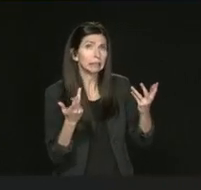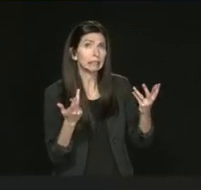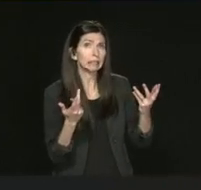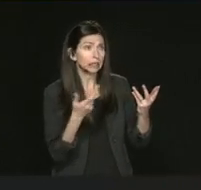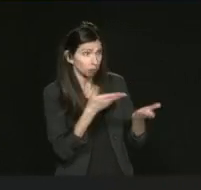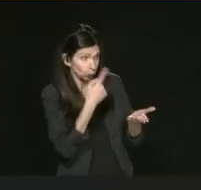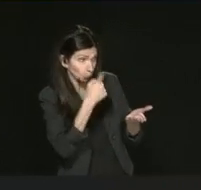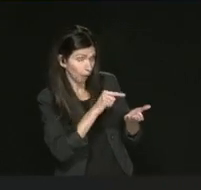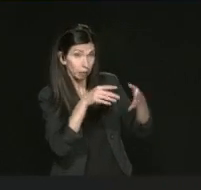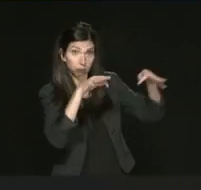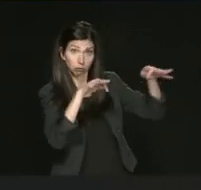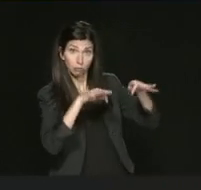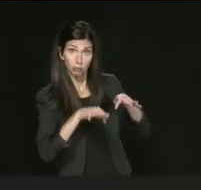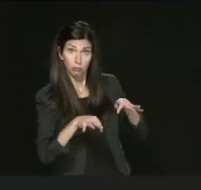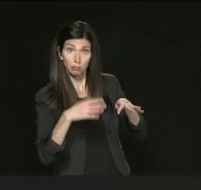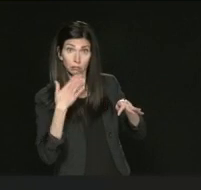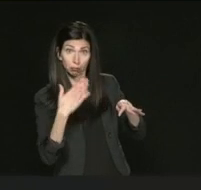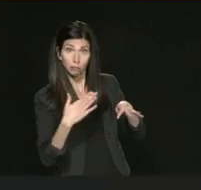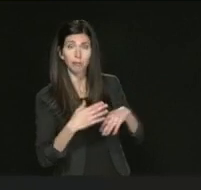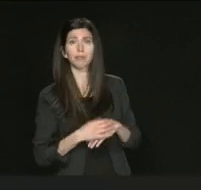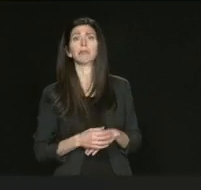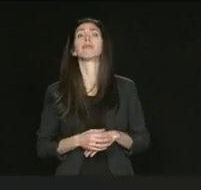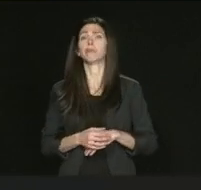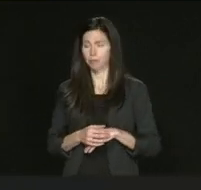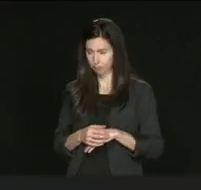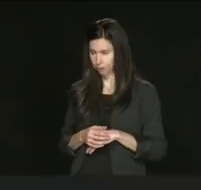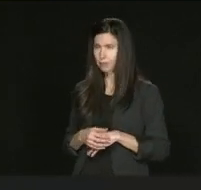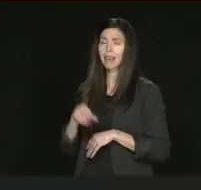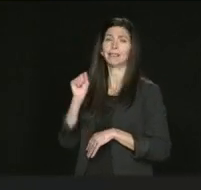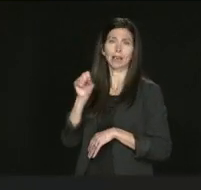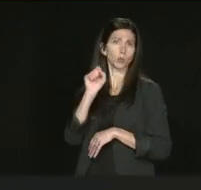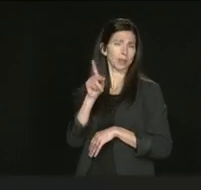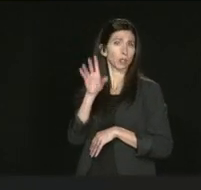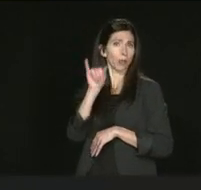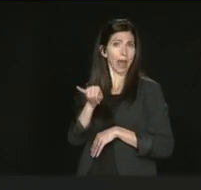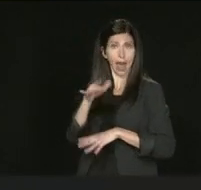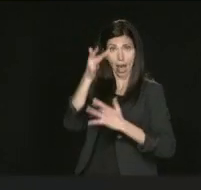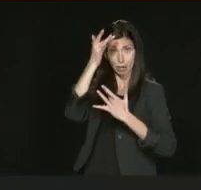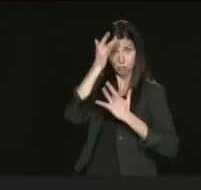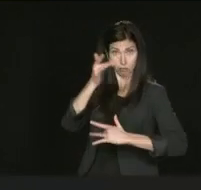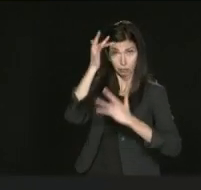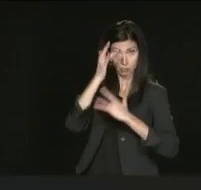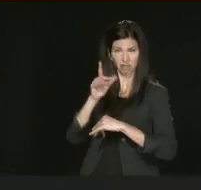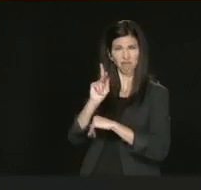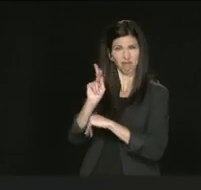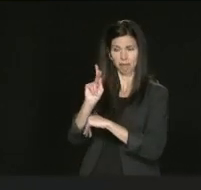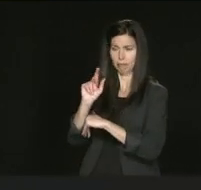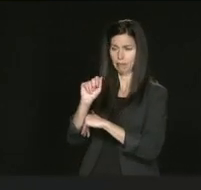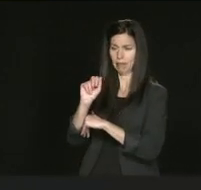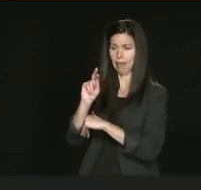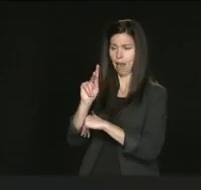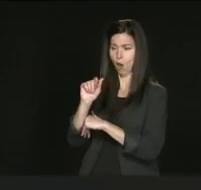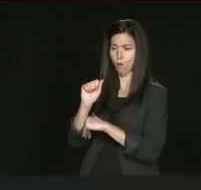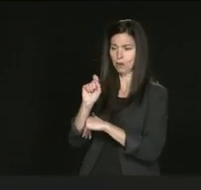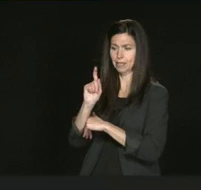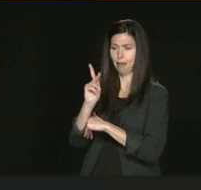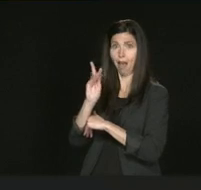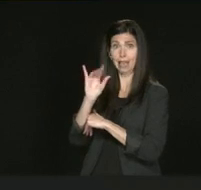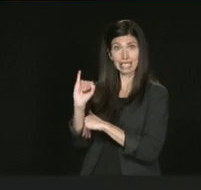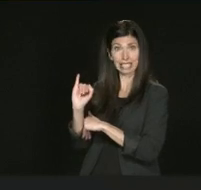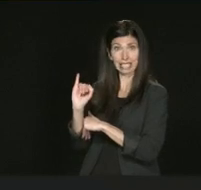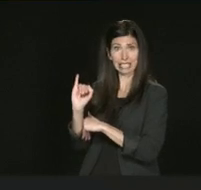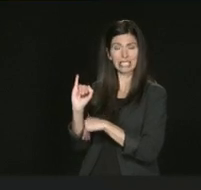So Kawasaki disease, or some variants of that syndrome, thus is observed on a